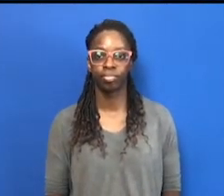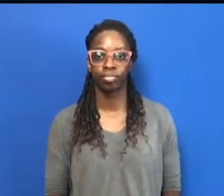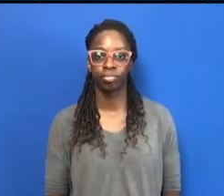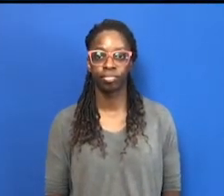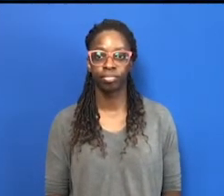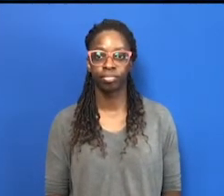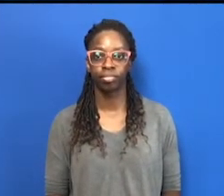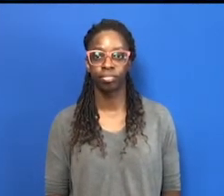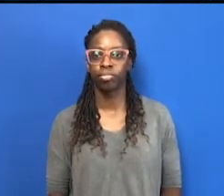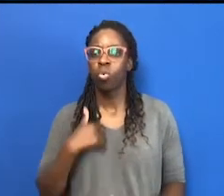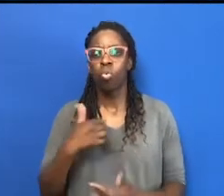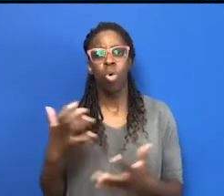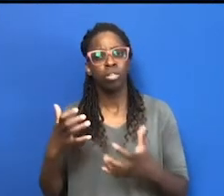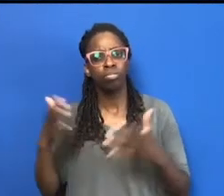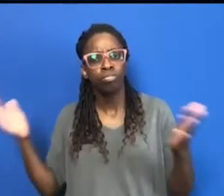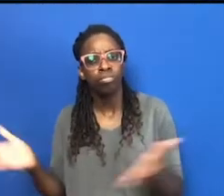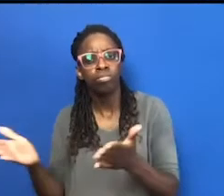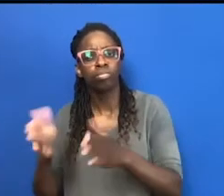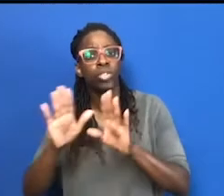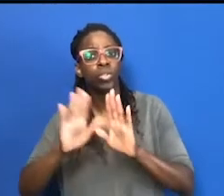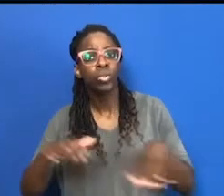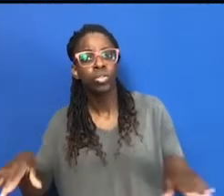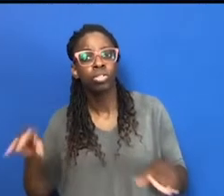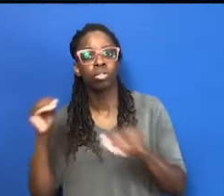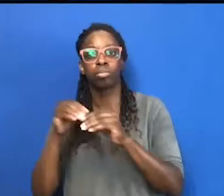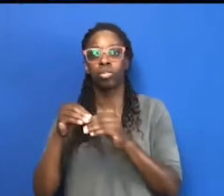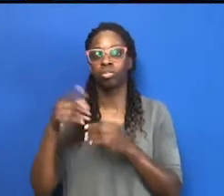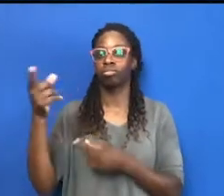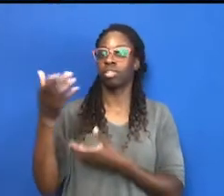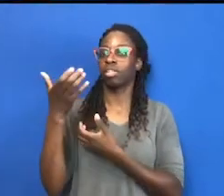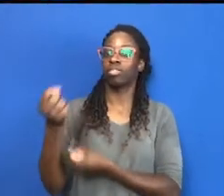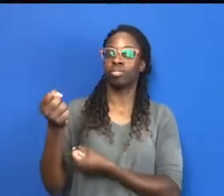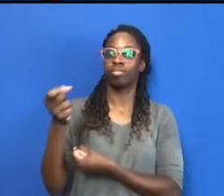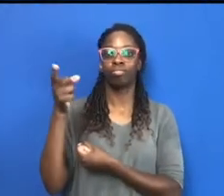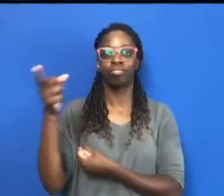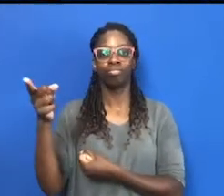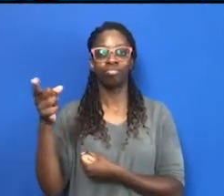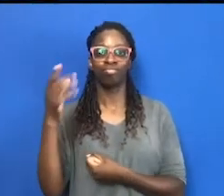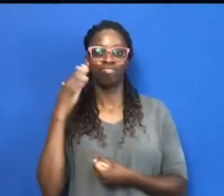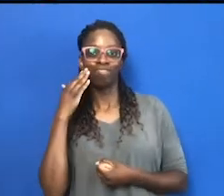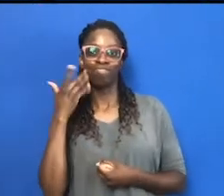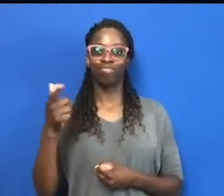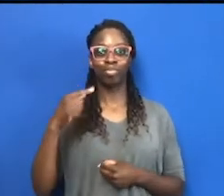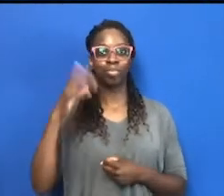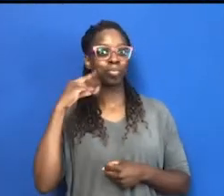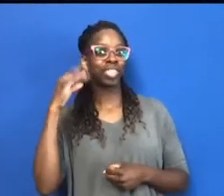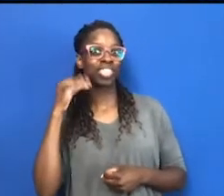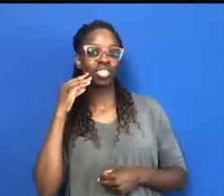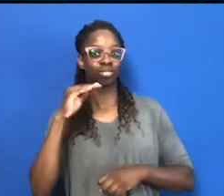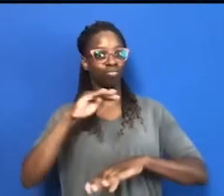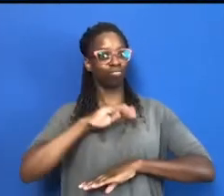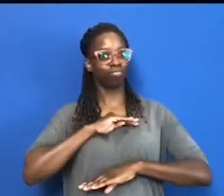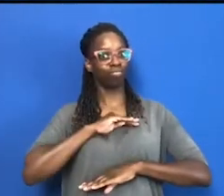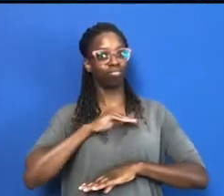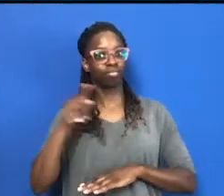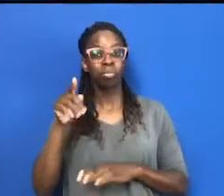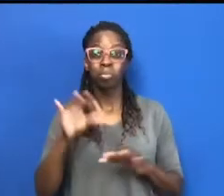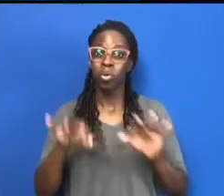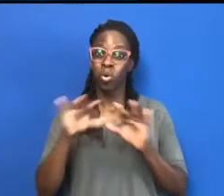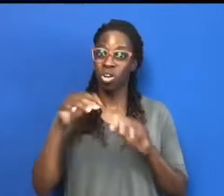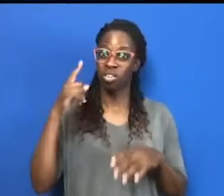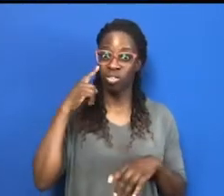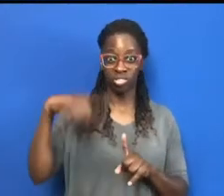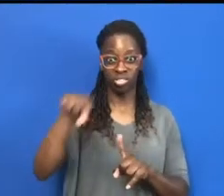and competence in supporting STEM experiences for children, especially with disabilities.